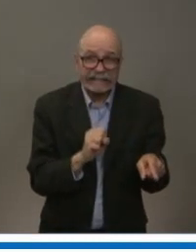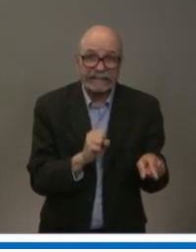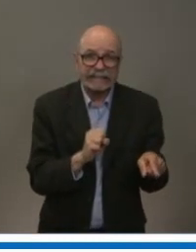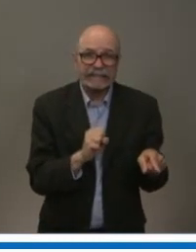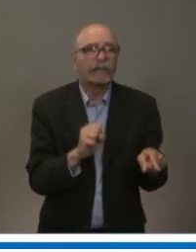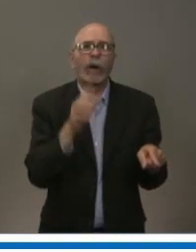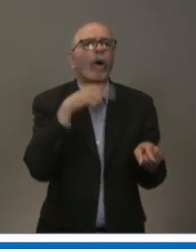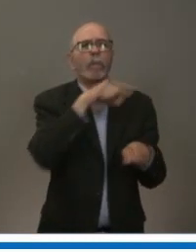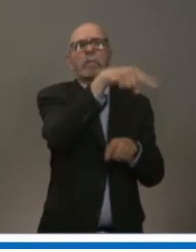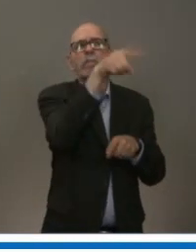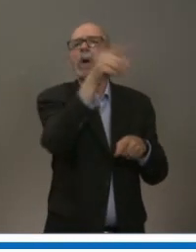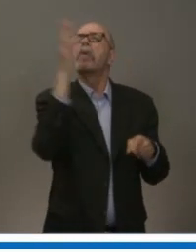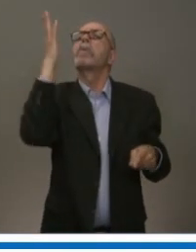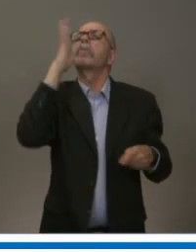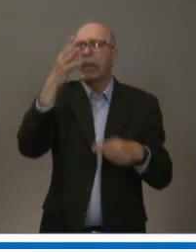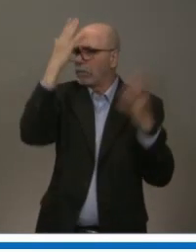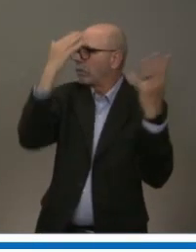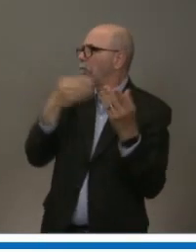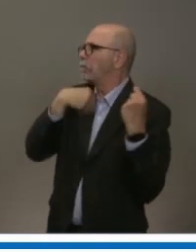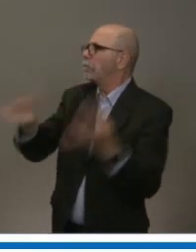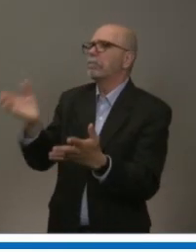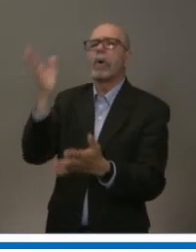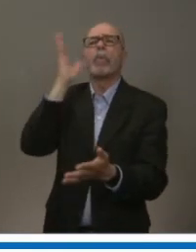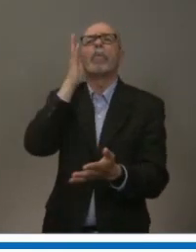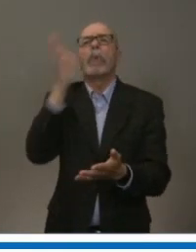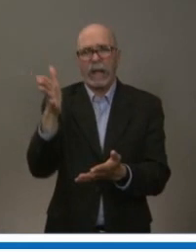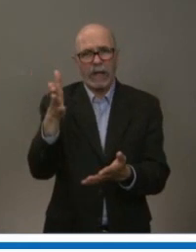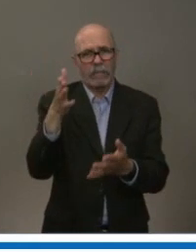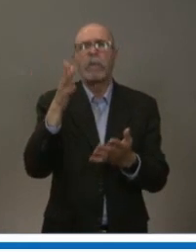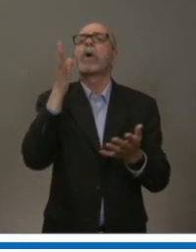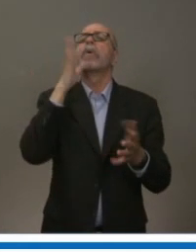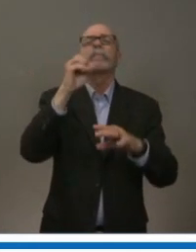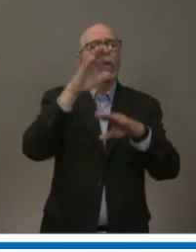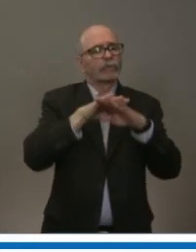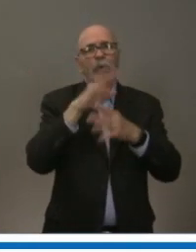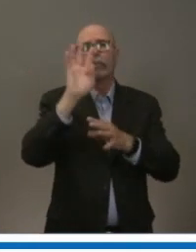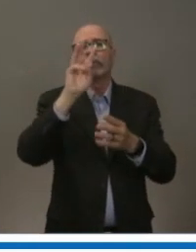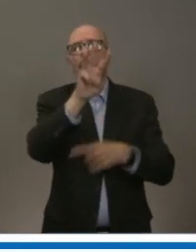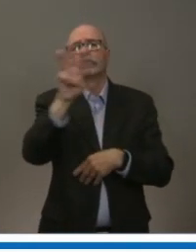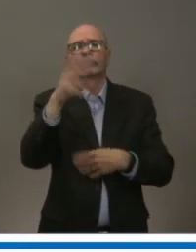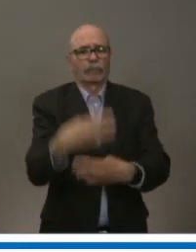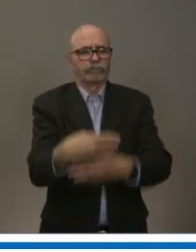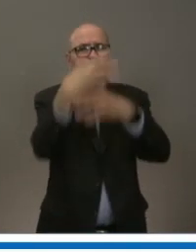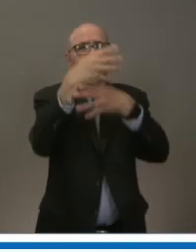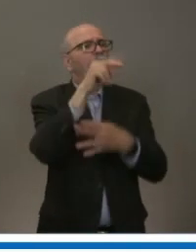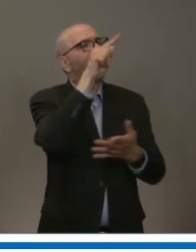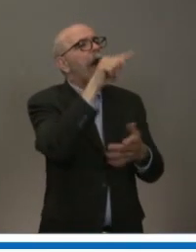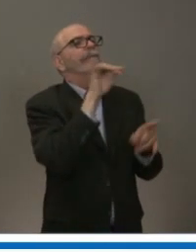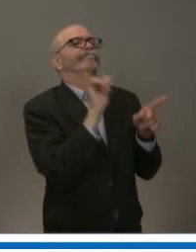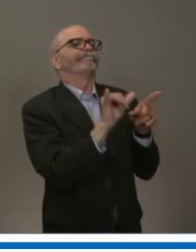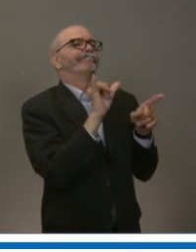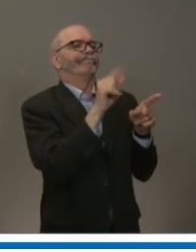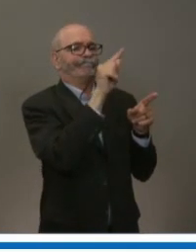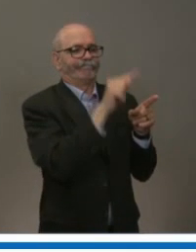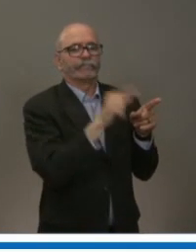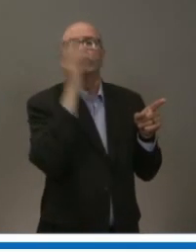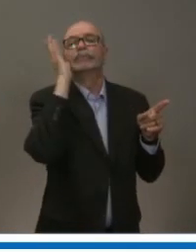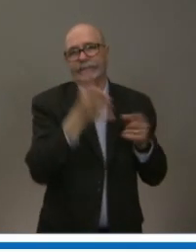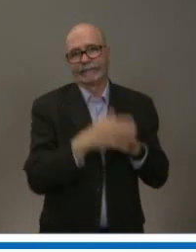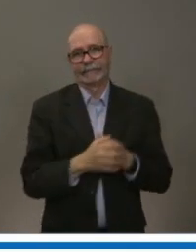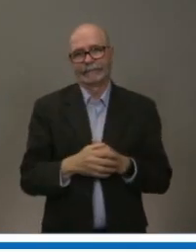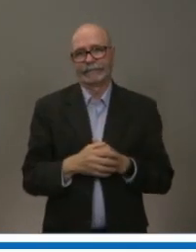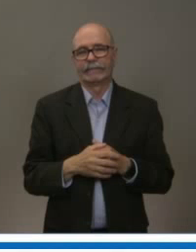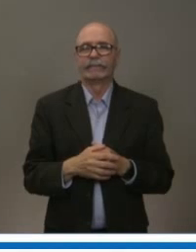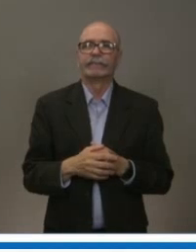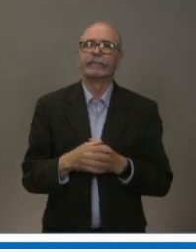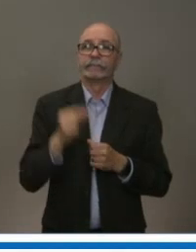website. I'm just going to finish off today with a couple of things. First of all, I'm going to say it's concerning to